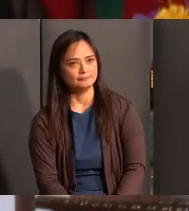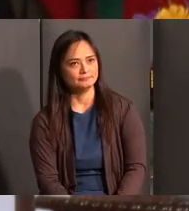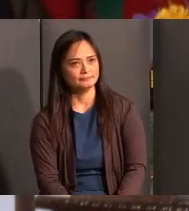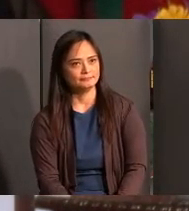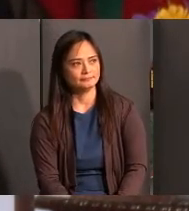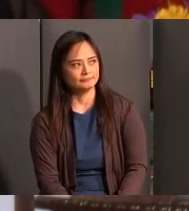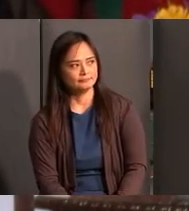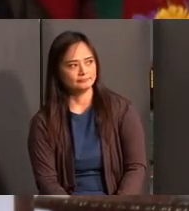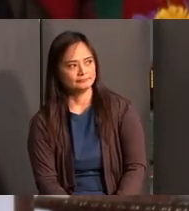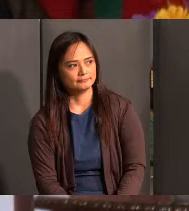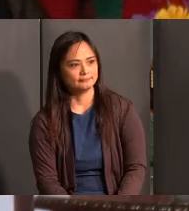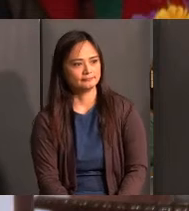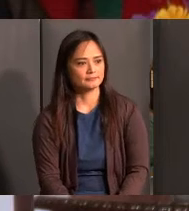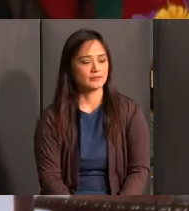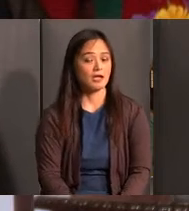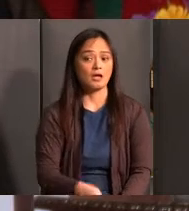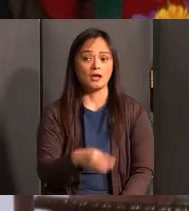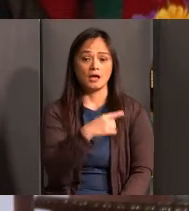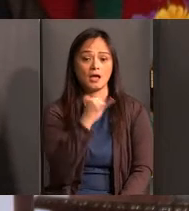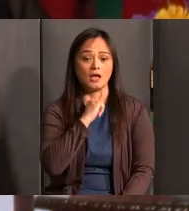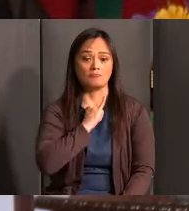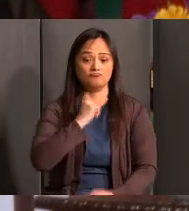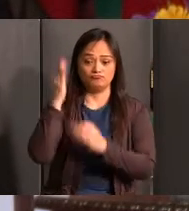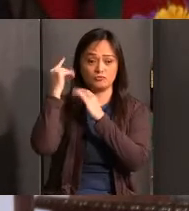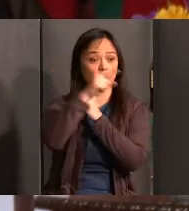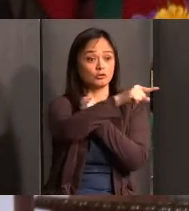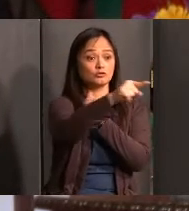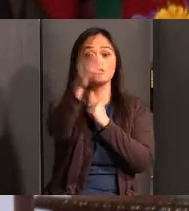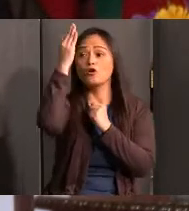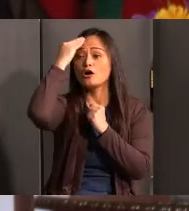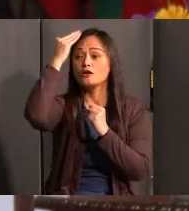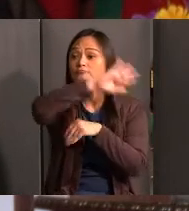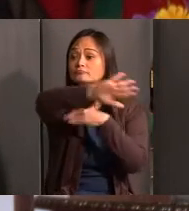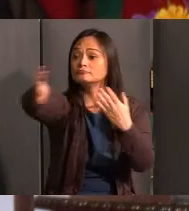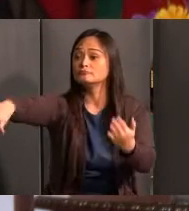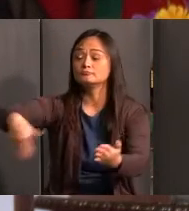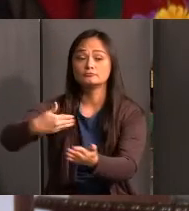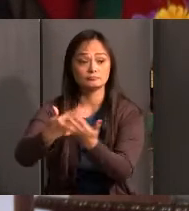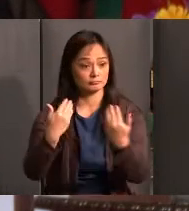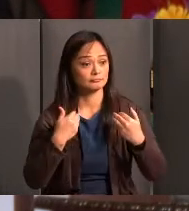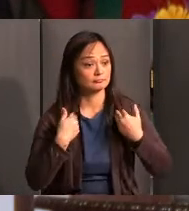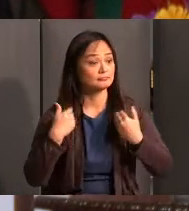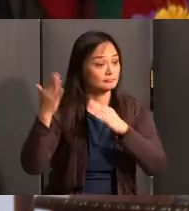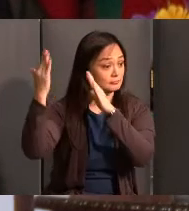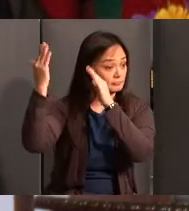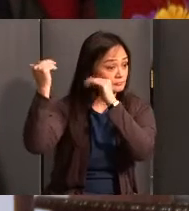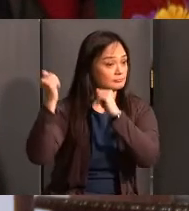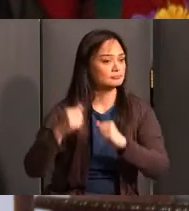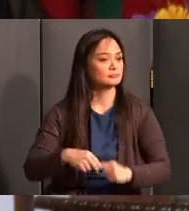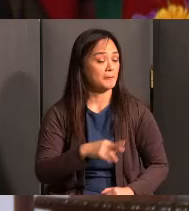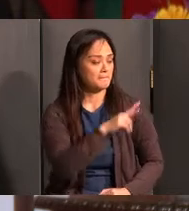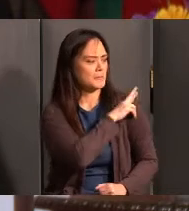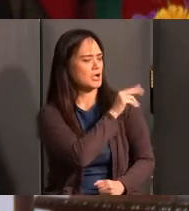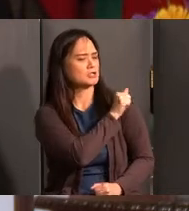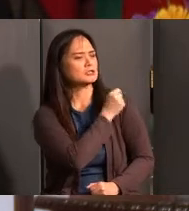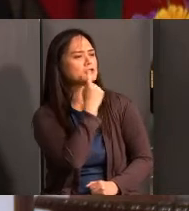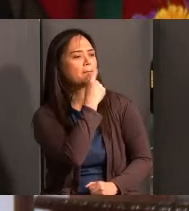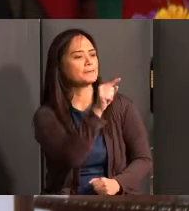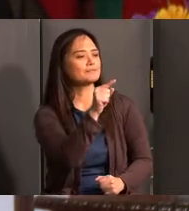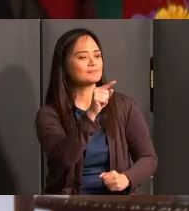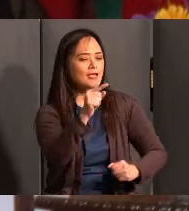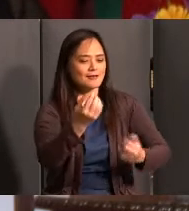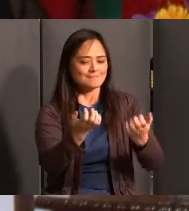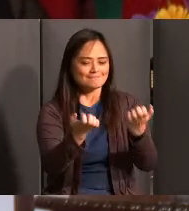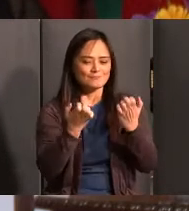today, you know your hope. I hope today, also, I pray, that you indeed look forward to